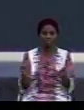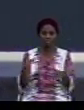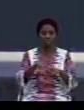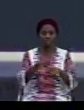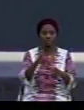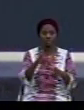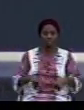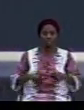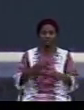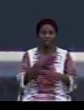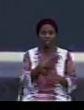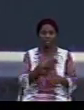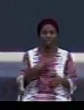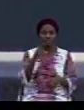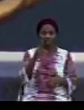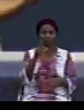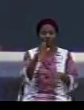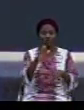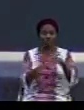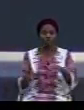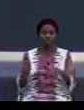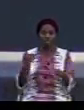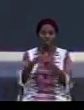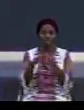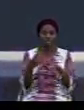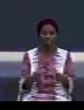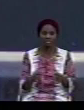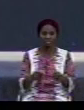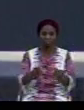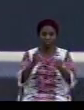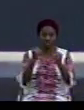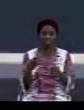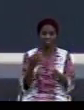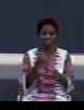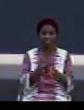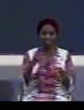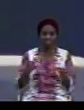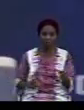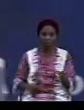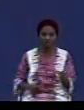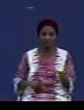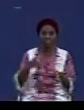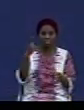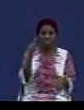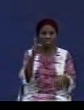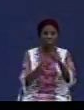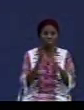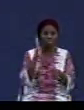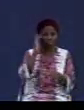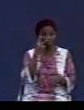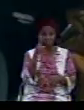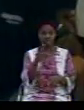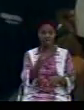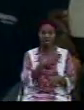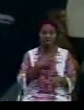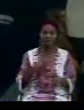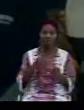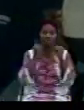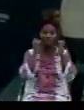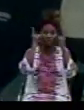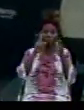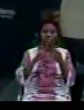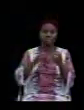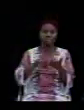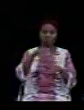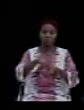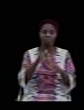walking in the way of the Lord, in the strength of the Lord, the people will see you and wonder tonight.